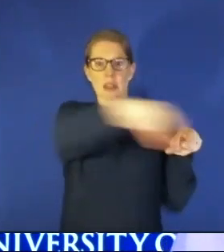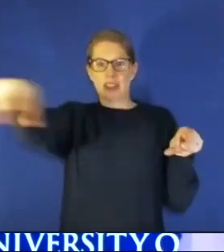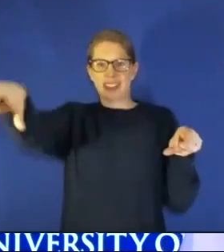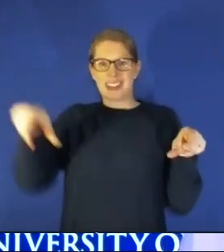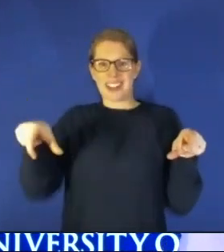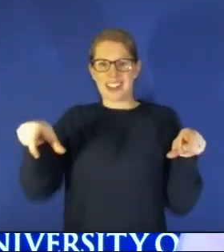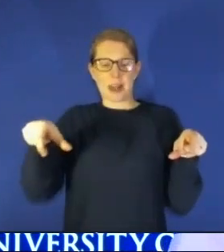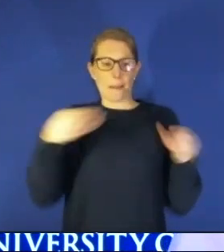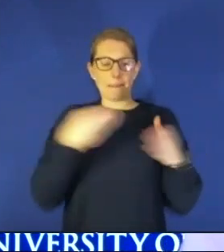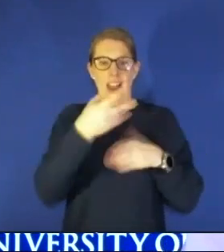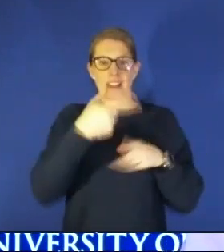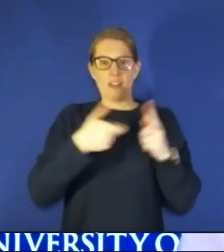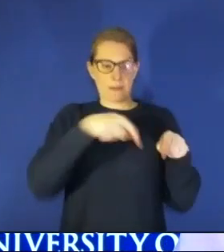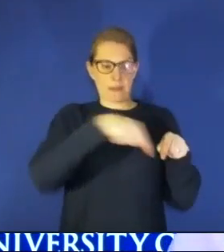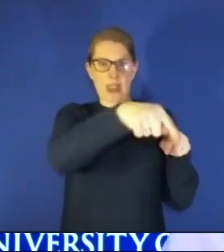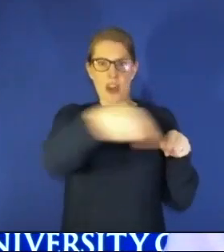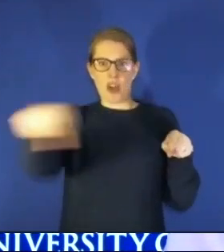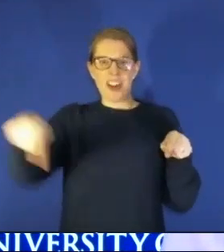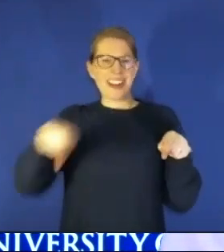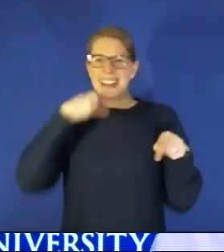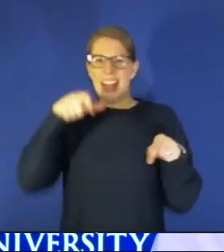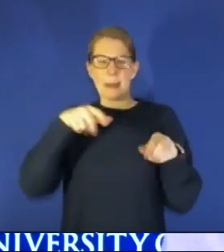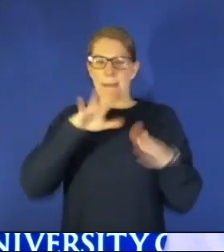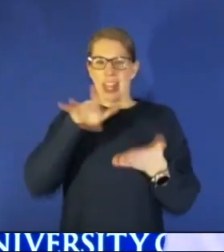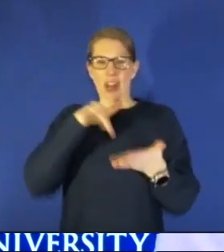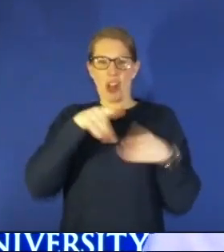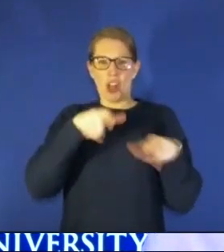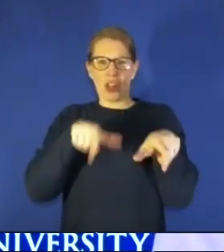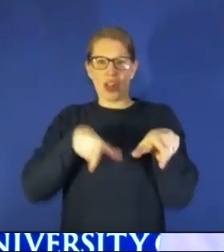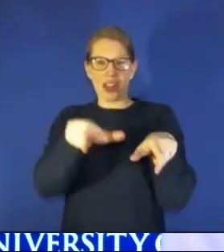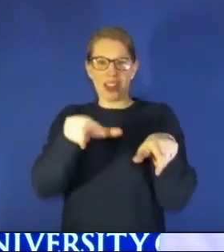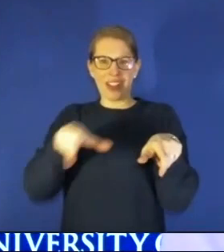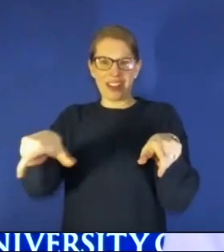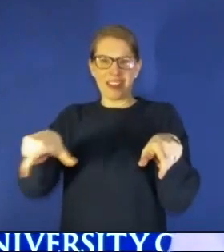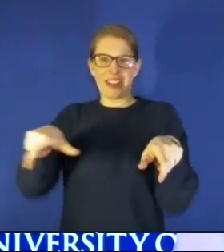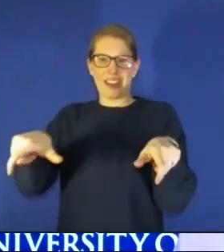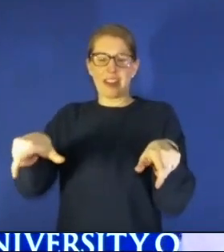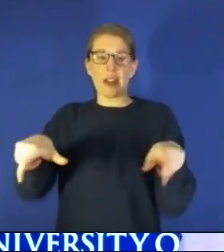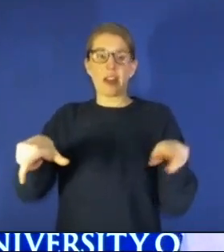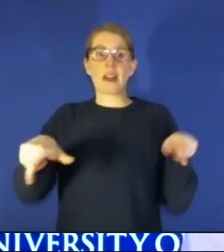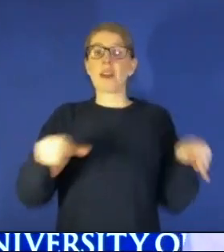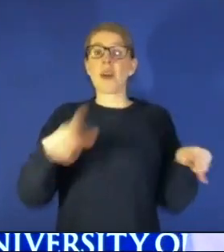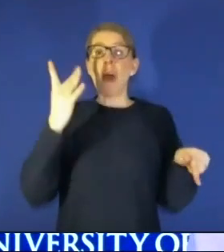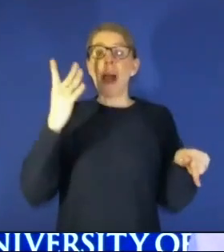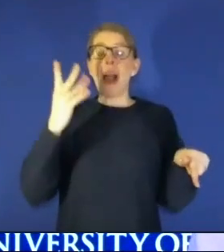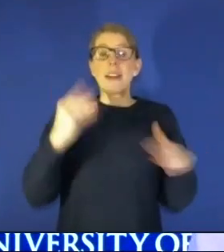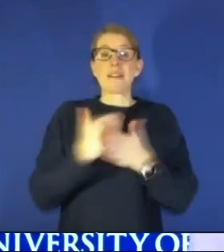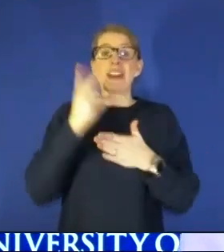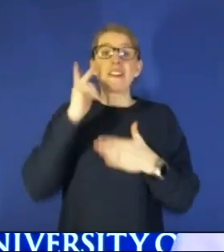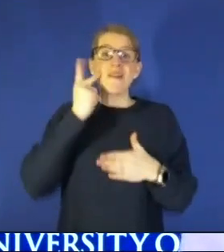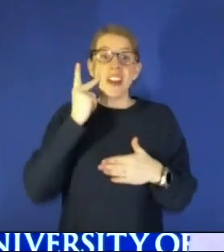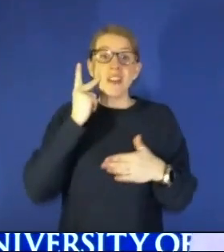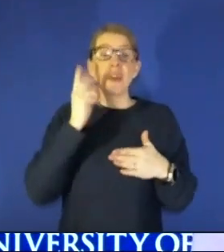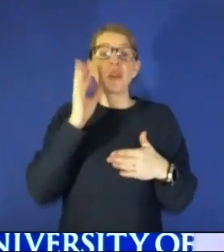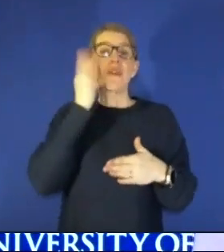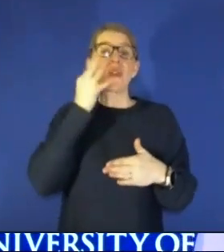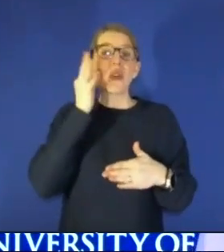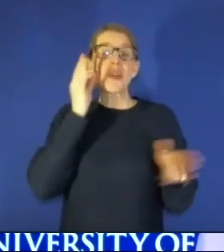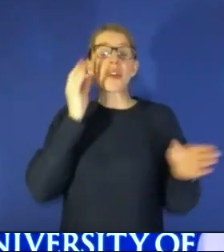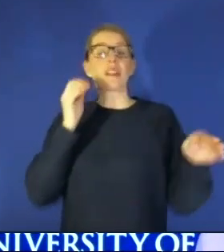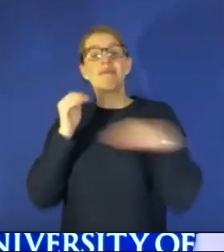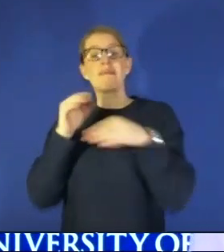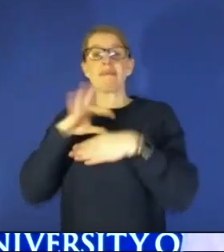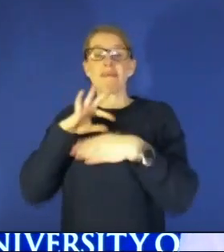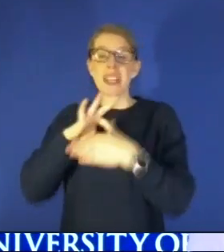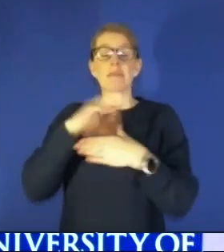aisles, where you have the fresh fruits, vegetables, meats. We know, unfortunately, now all of those things are increasing in price. So it is